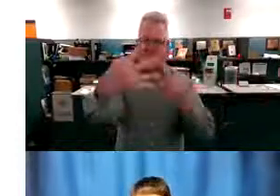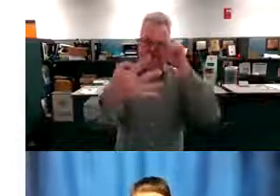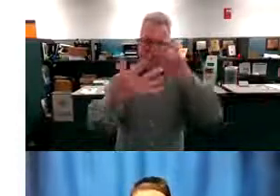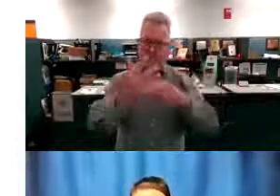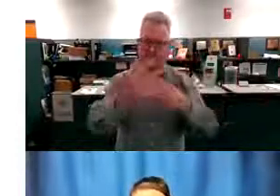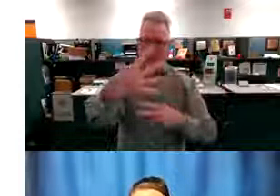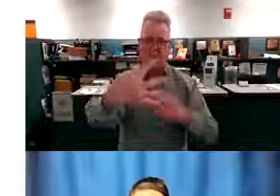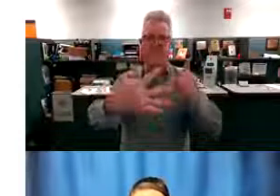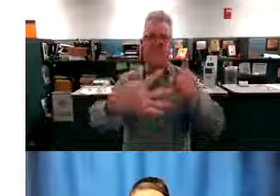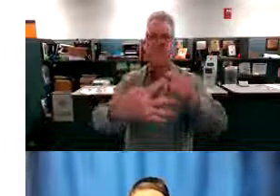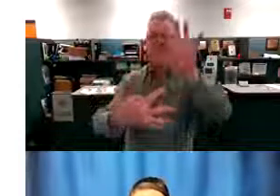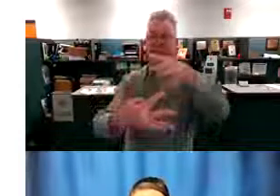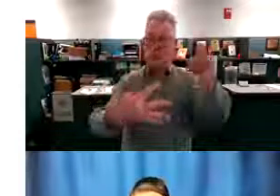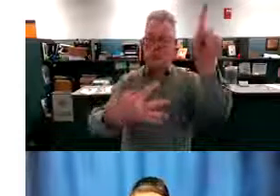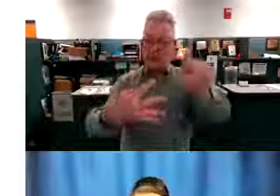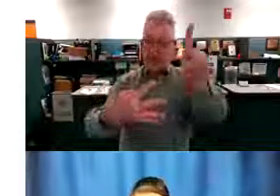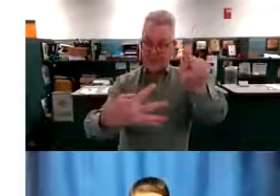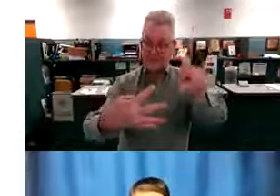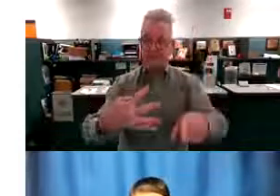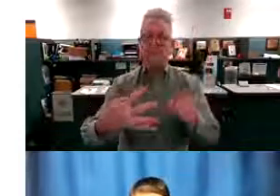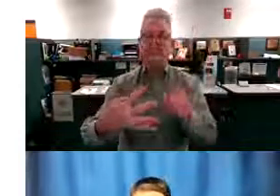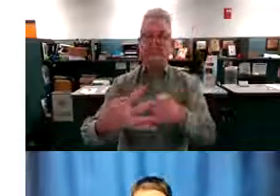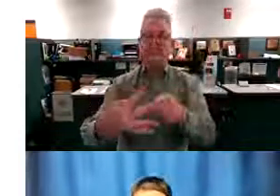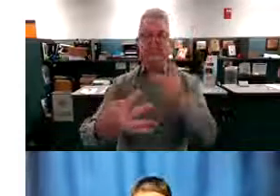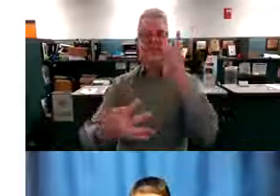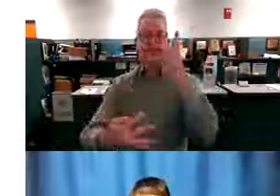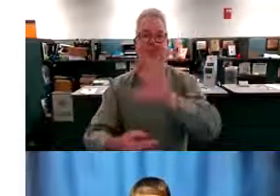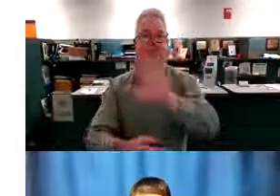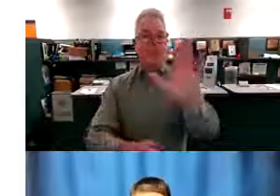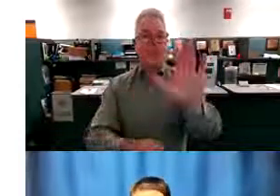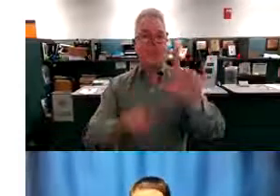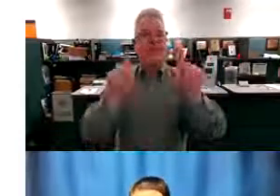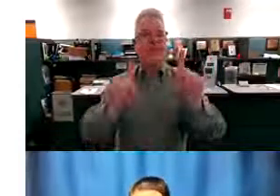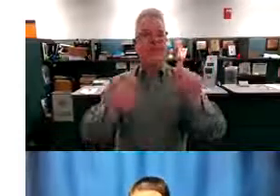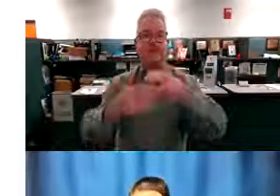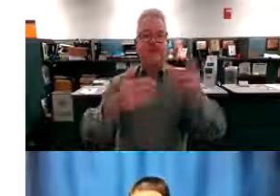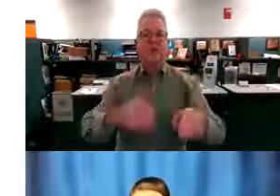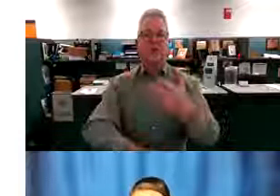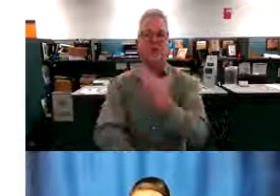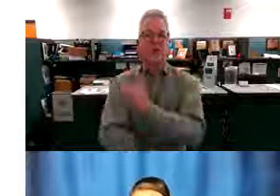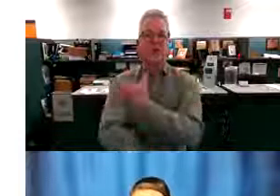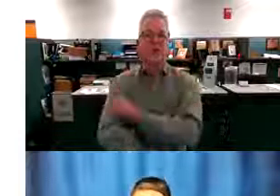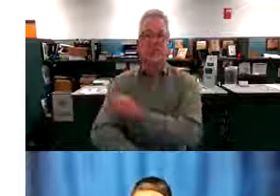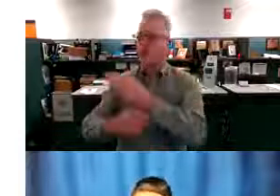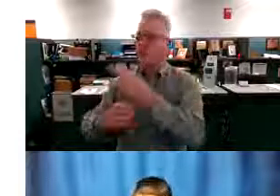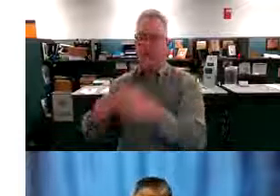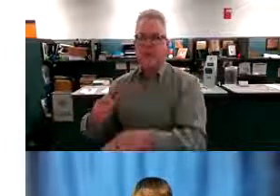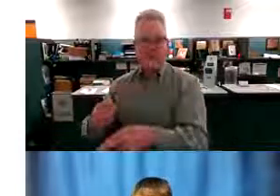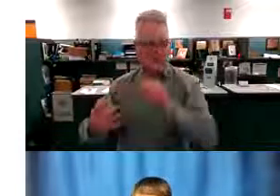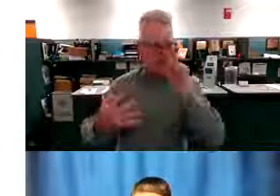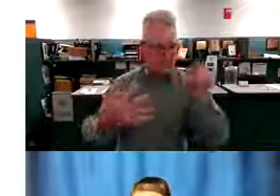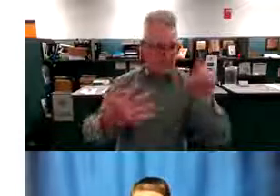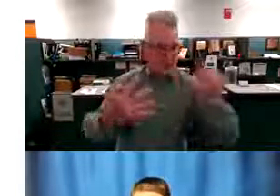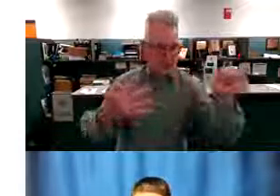appointment. So there are 4 different purposes. One of them is to schedule a test. One of them is to see your testing